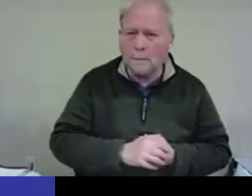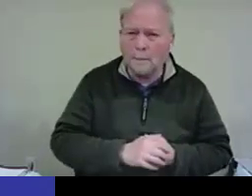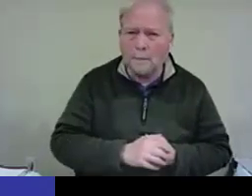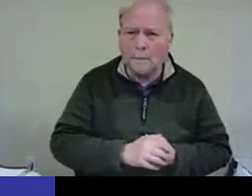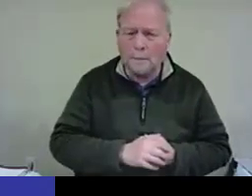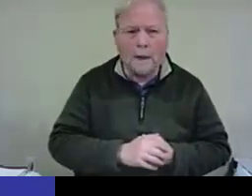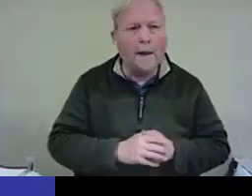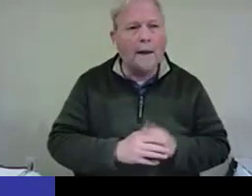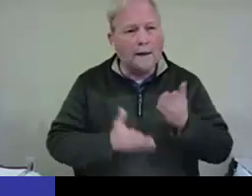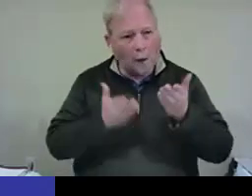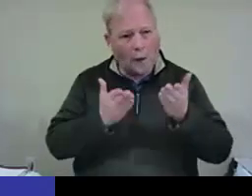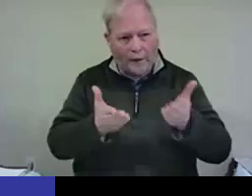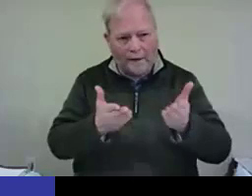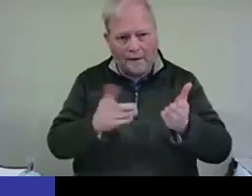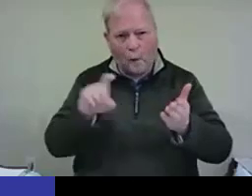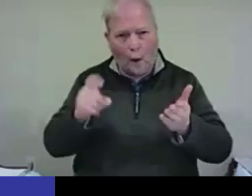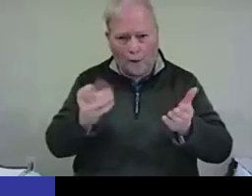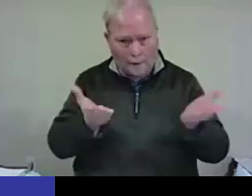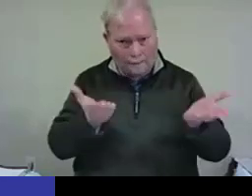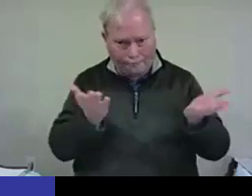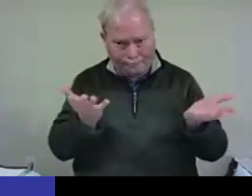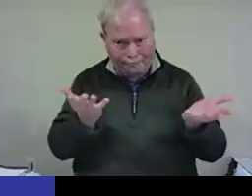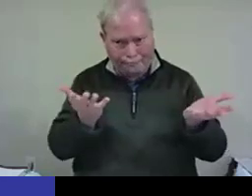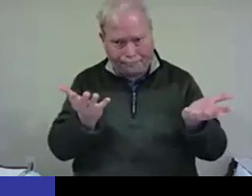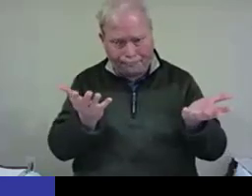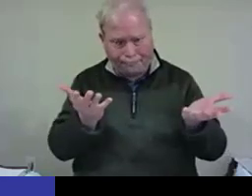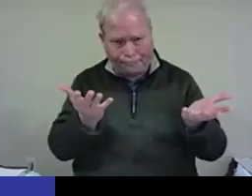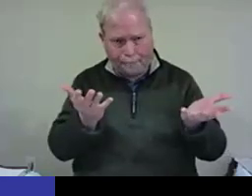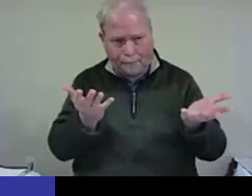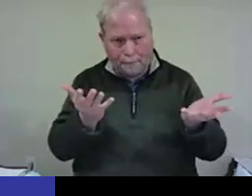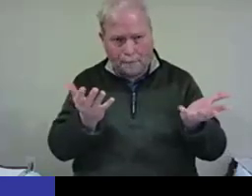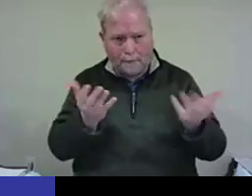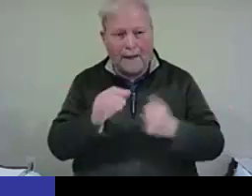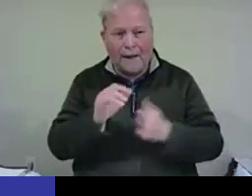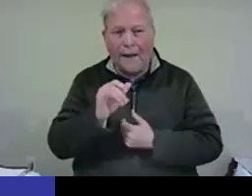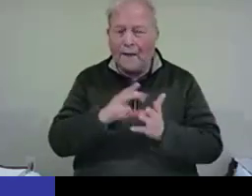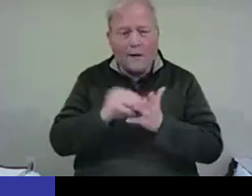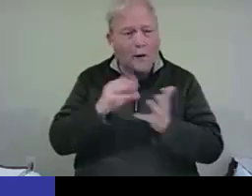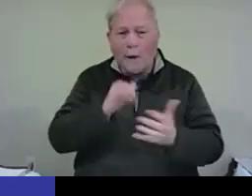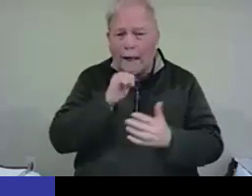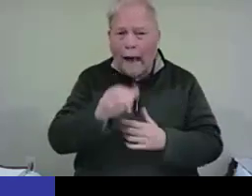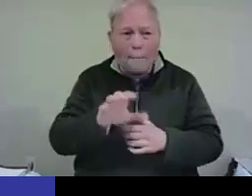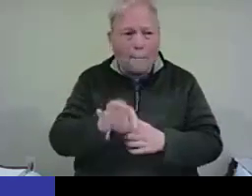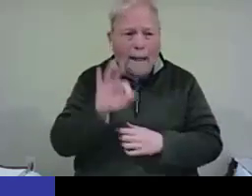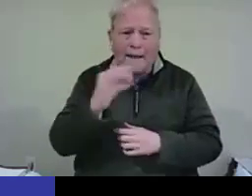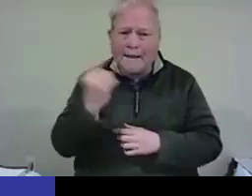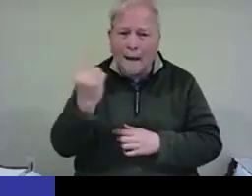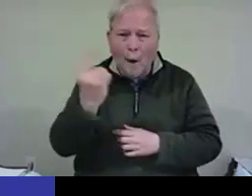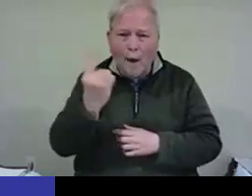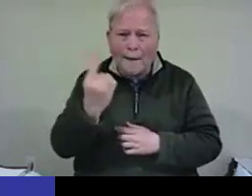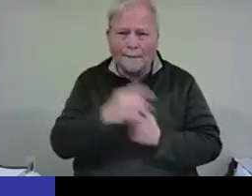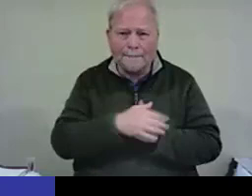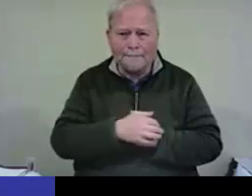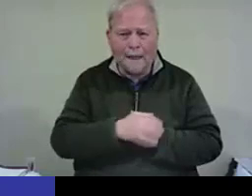we received that, what if the student doesn't identify a staff member, or what if no staff member is